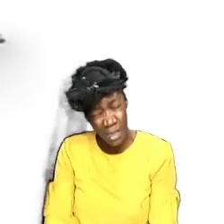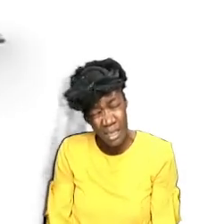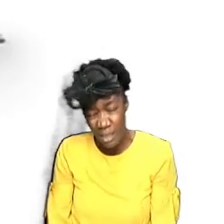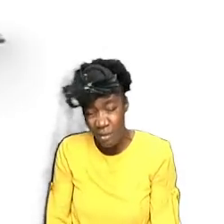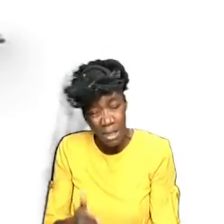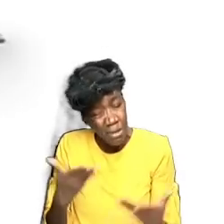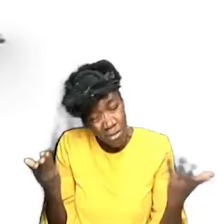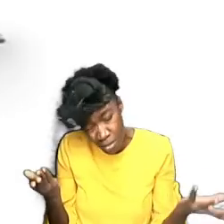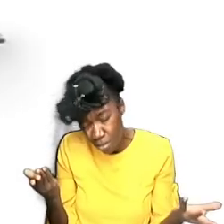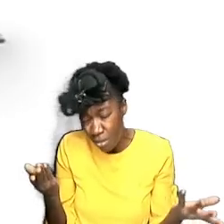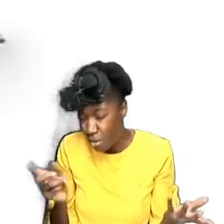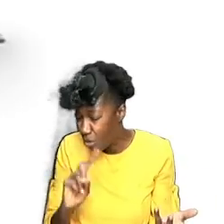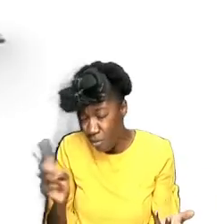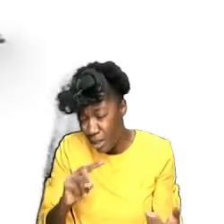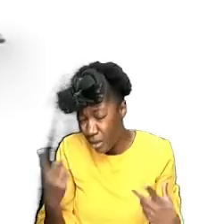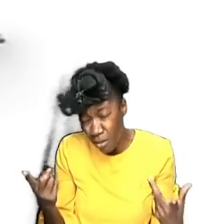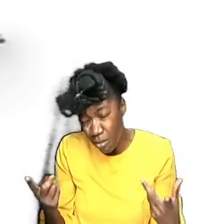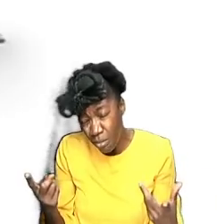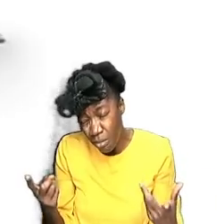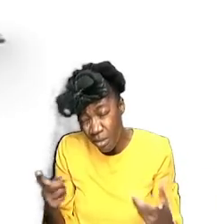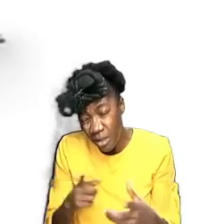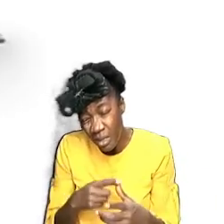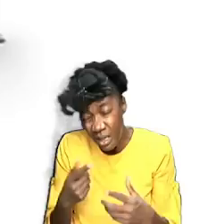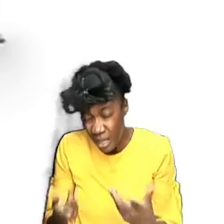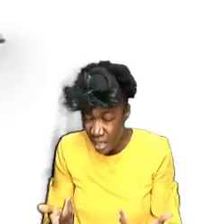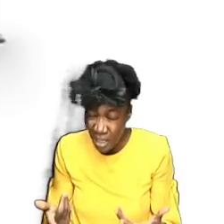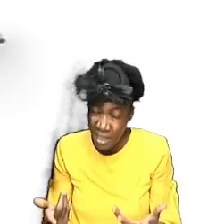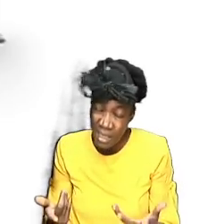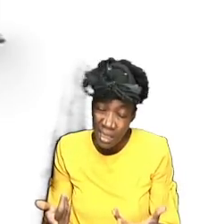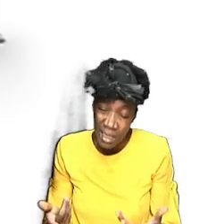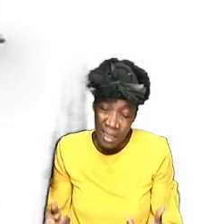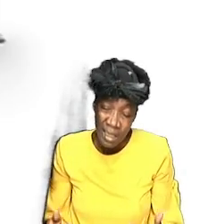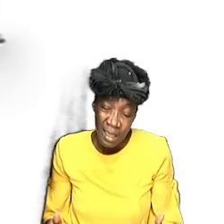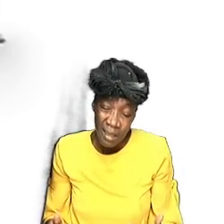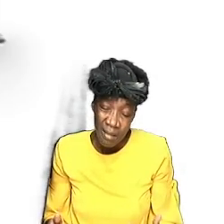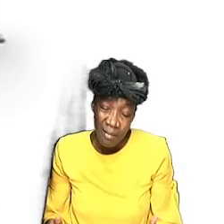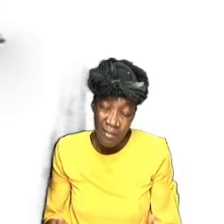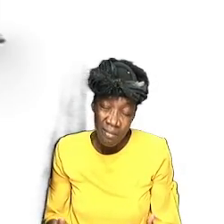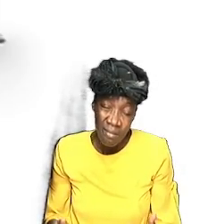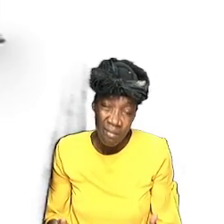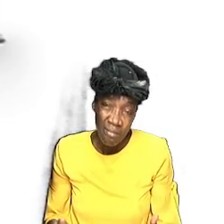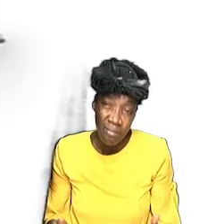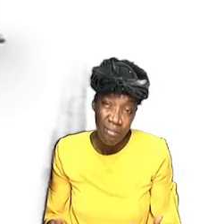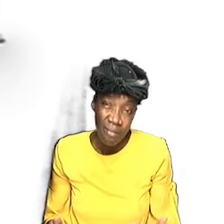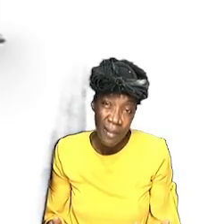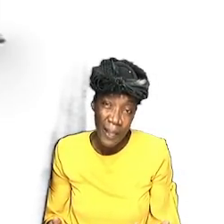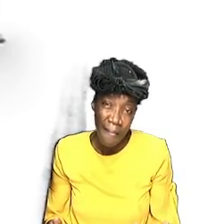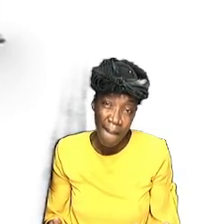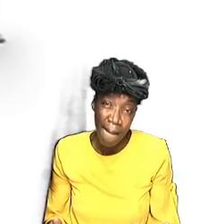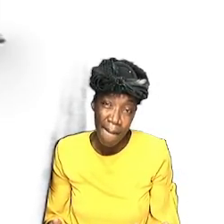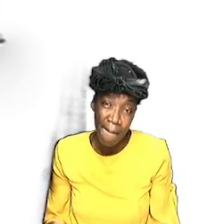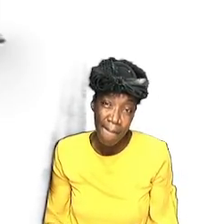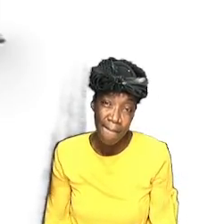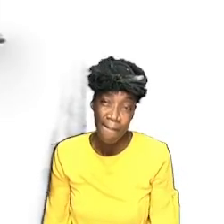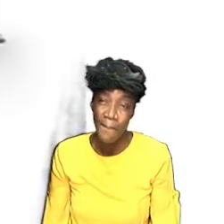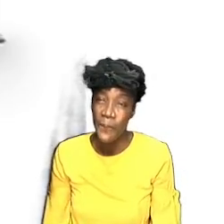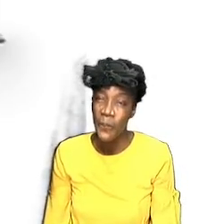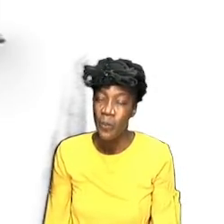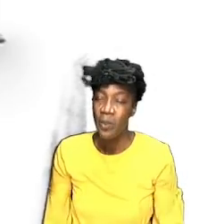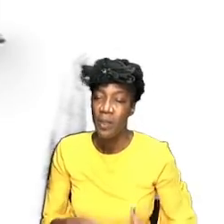go. And eventually, because you're living in a state of unbelief, your final dwelling place is going